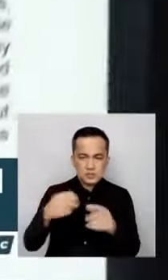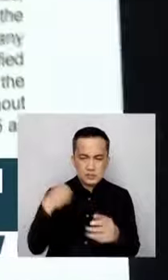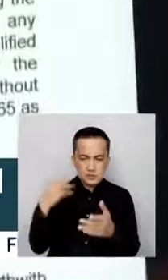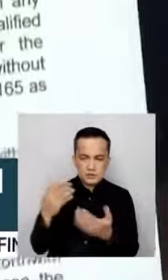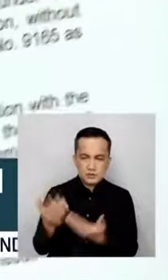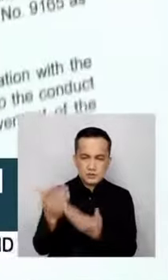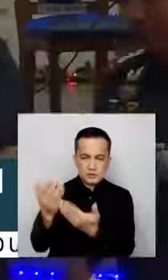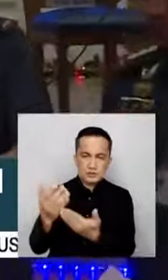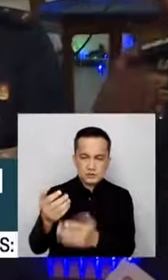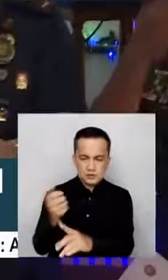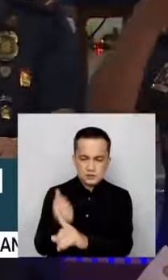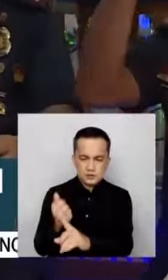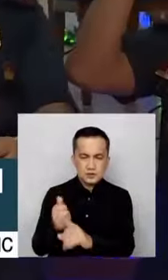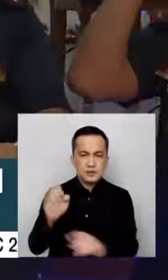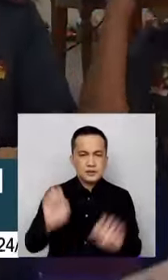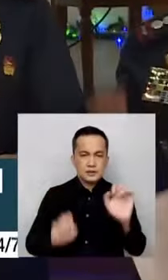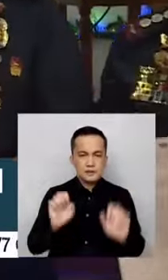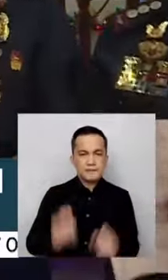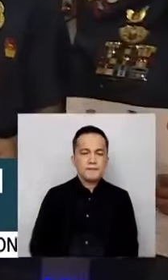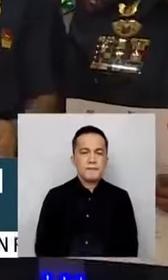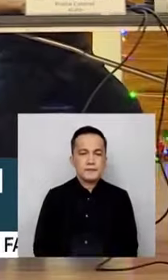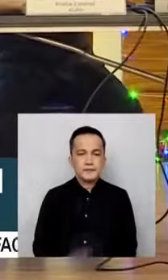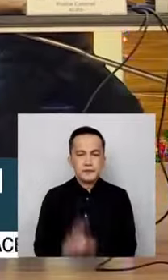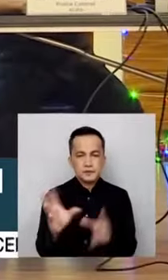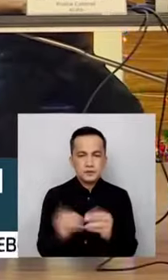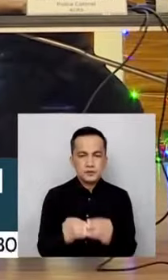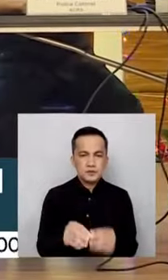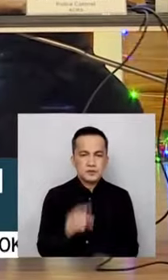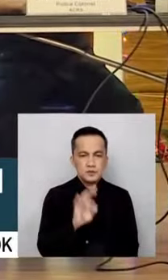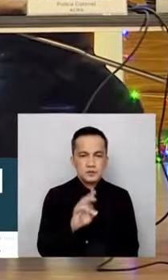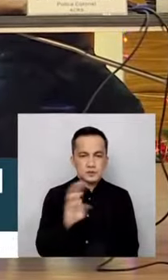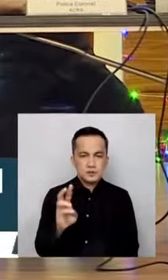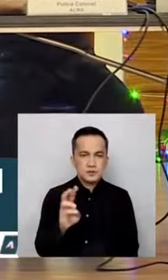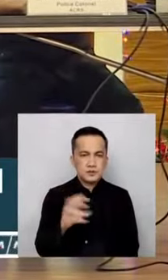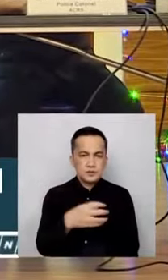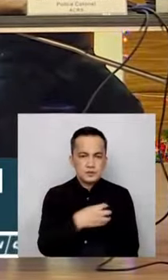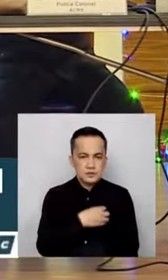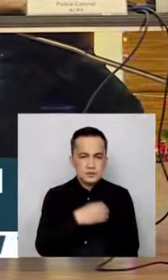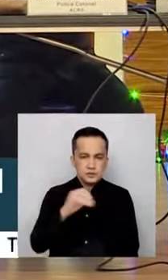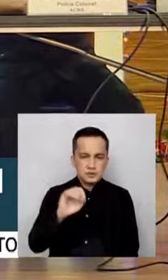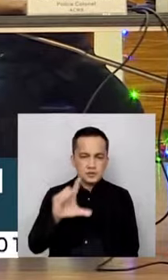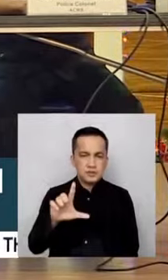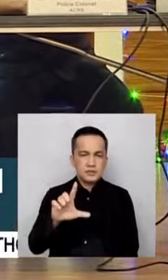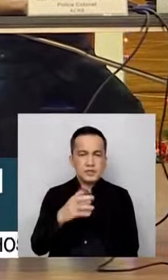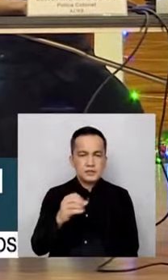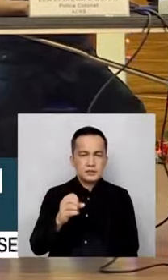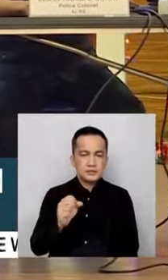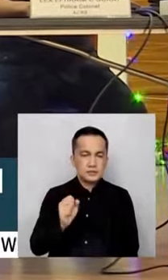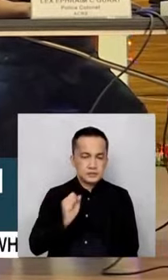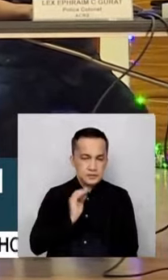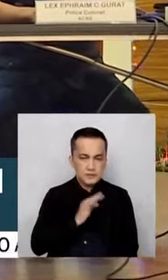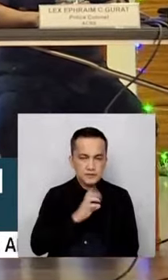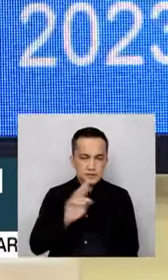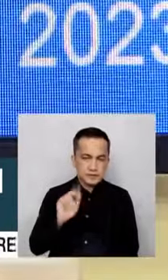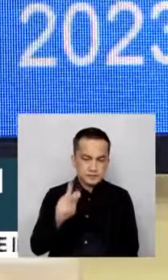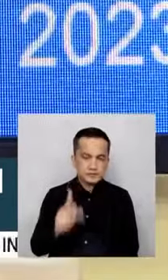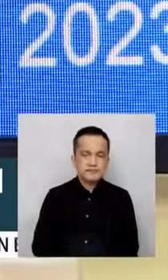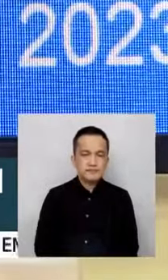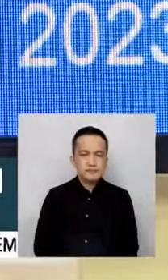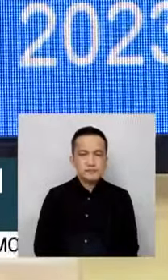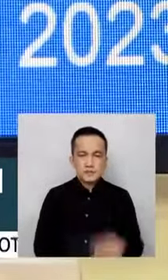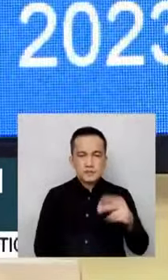for evaluation. That's a total of 76 police colonels and staff ranks. NCRPO Chief